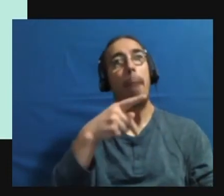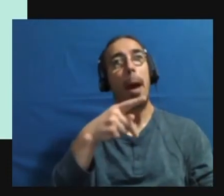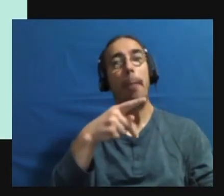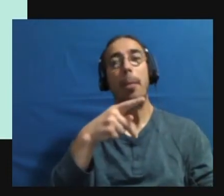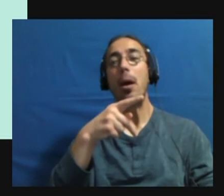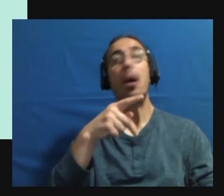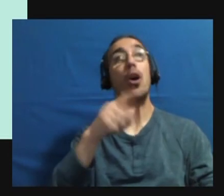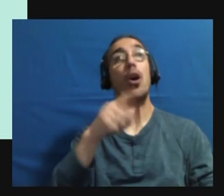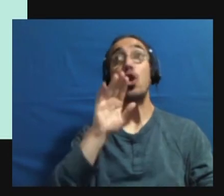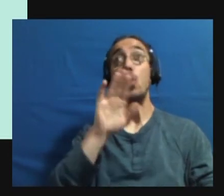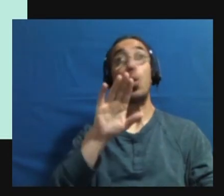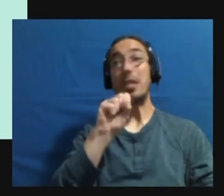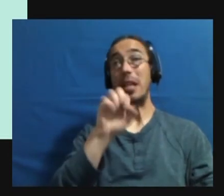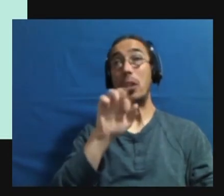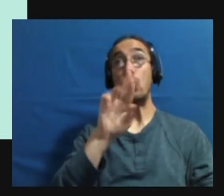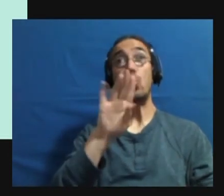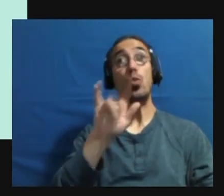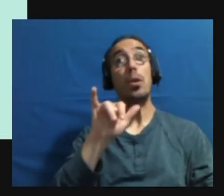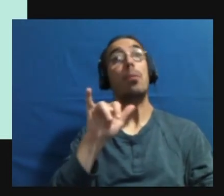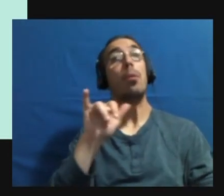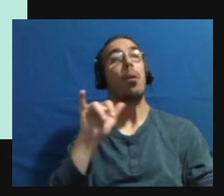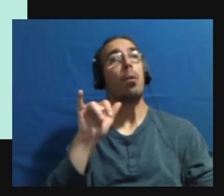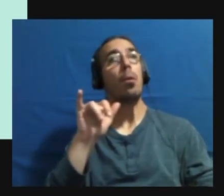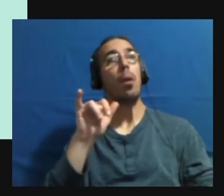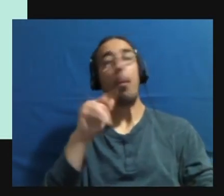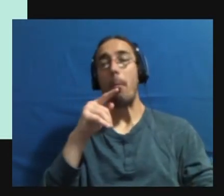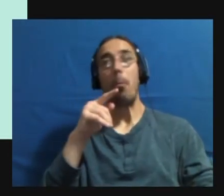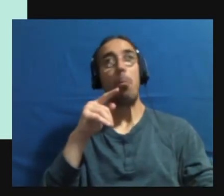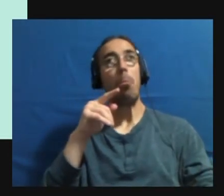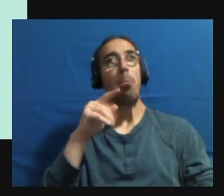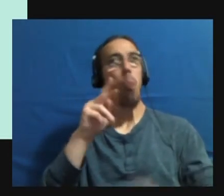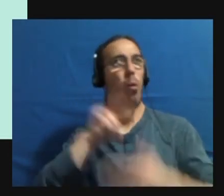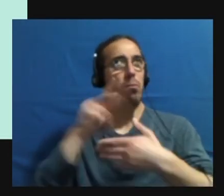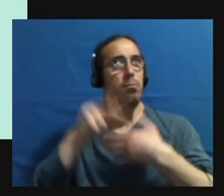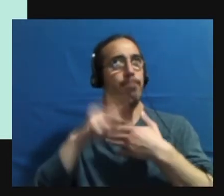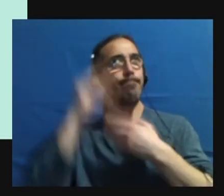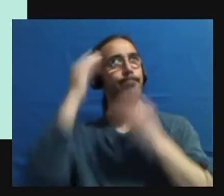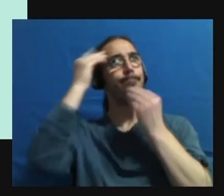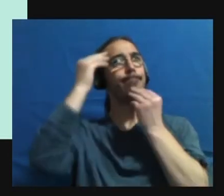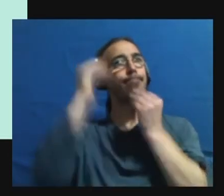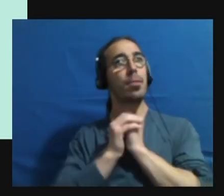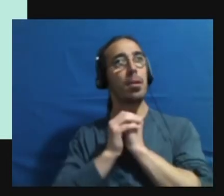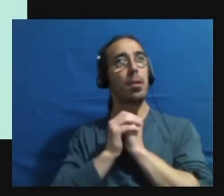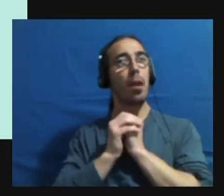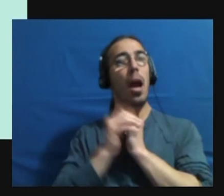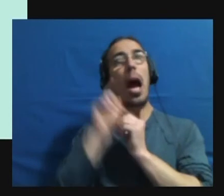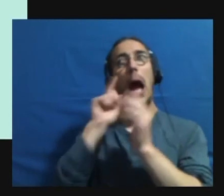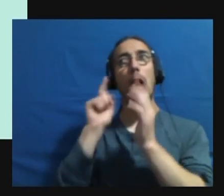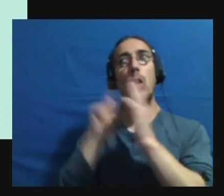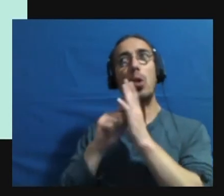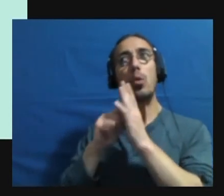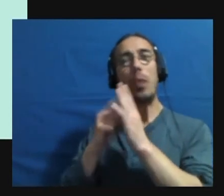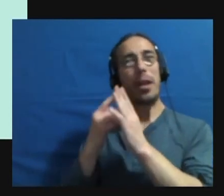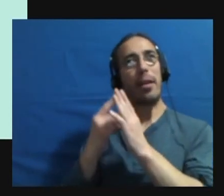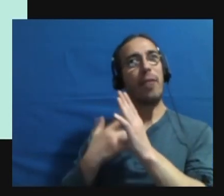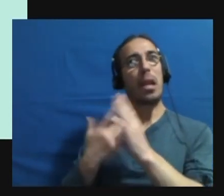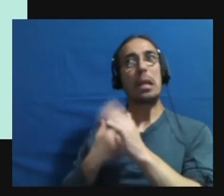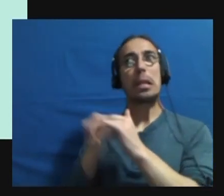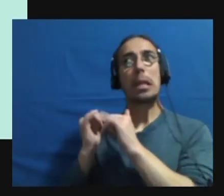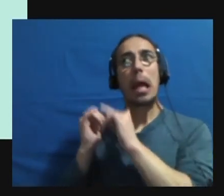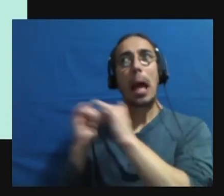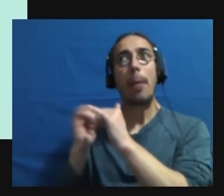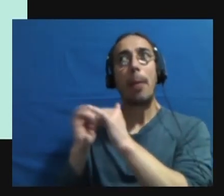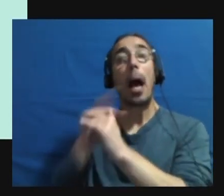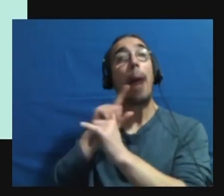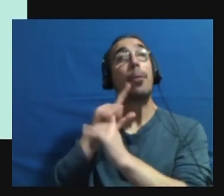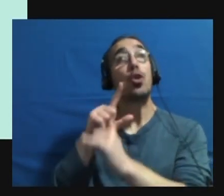in a visual way. And I could see that we had similar things. And I said, let me tell you, I bet that you hold your